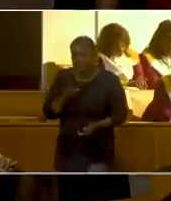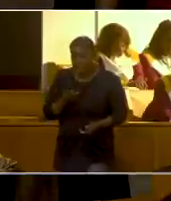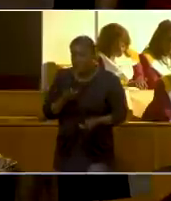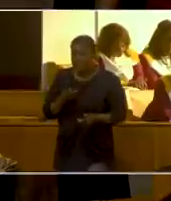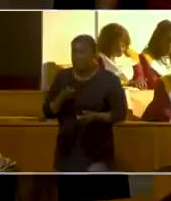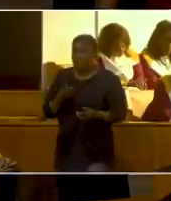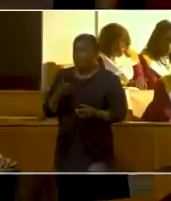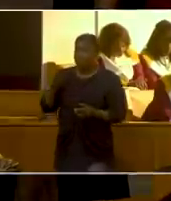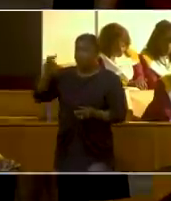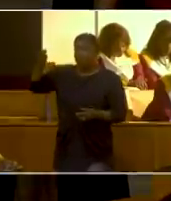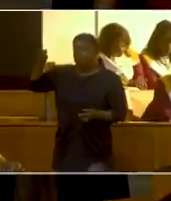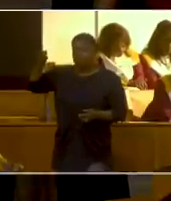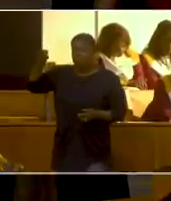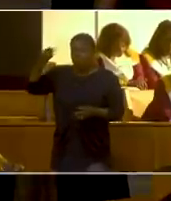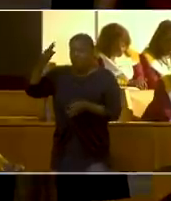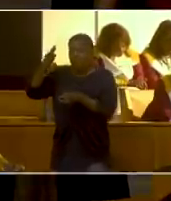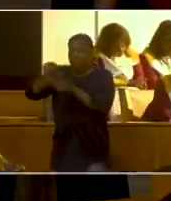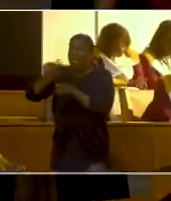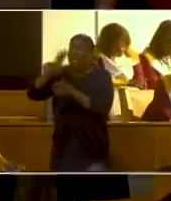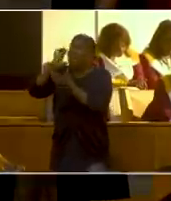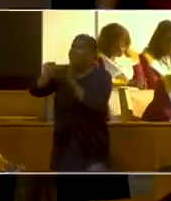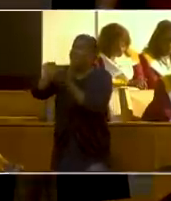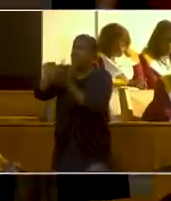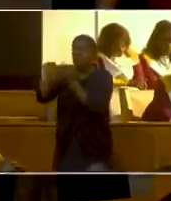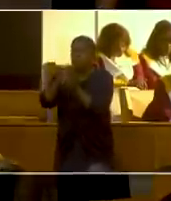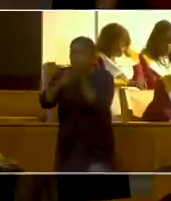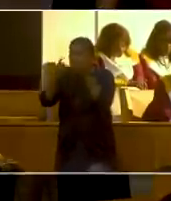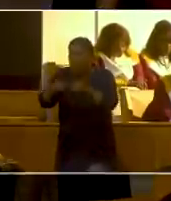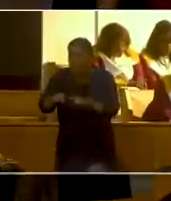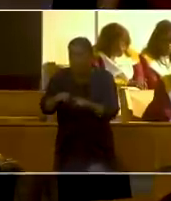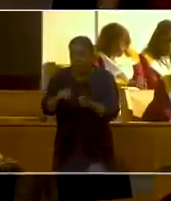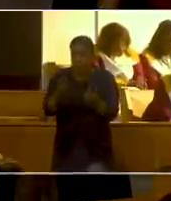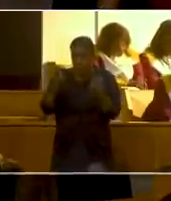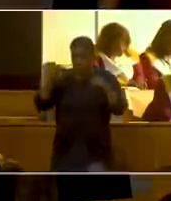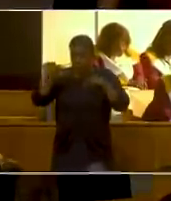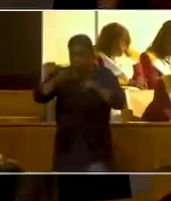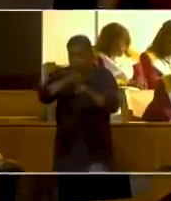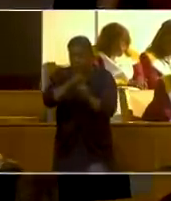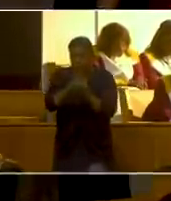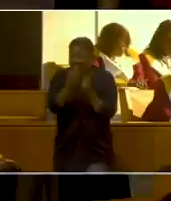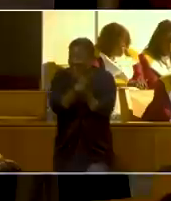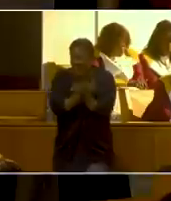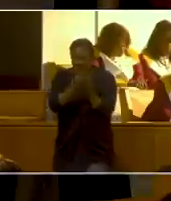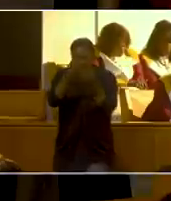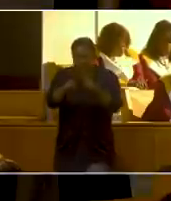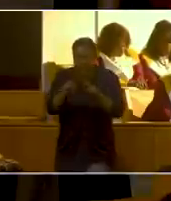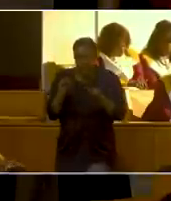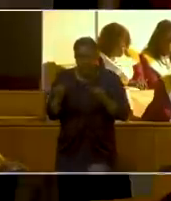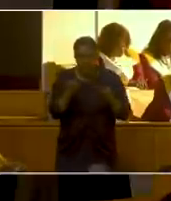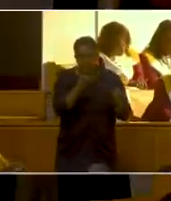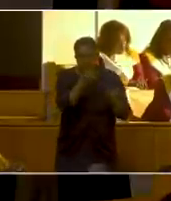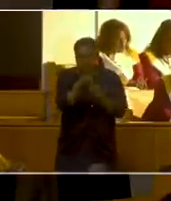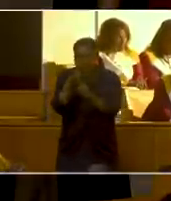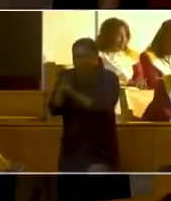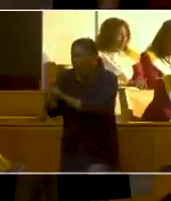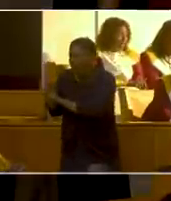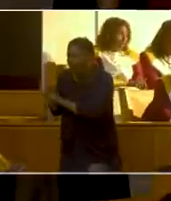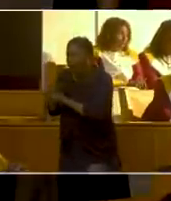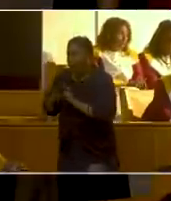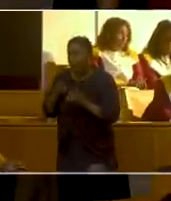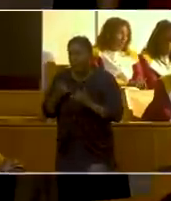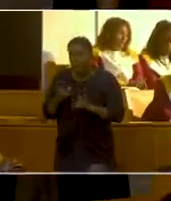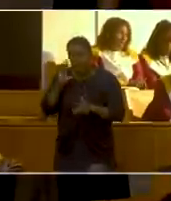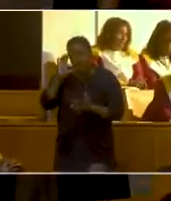That I believe in spite of, I believe in the midst of, I believe even though all is happening around me, I still believe